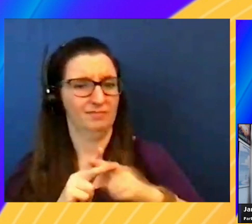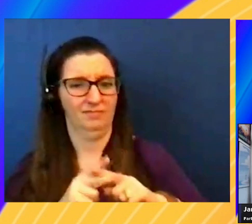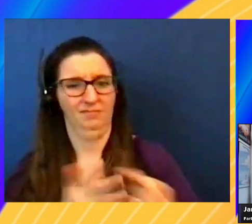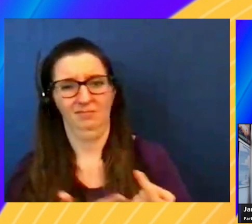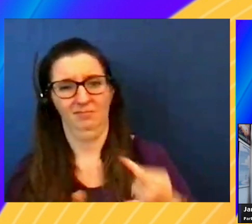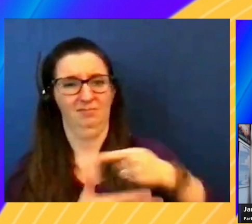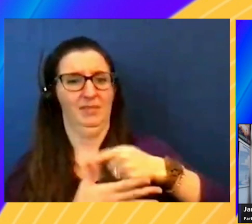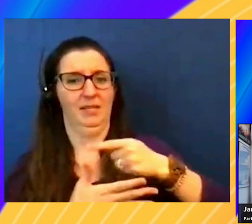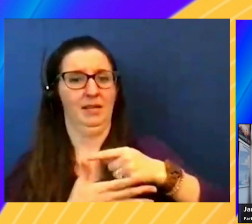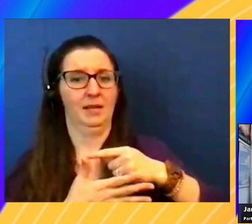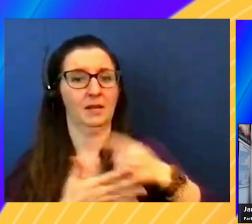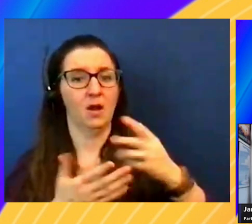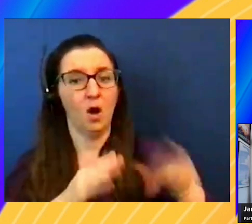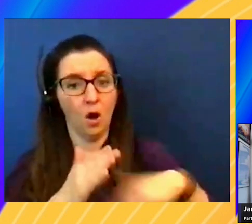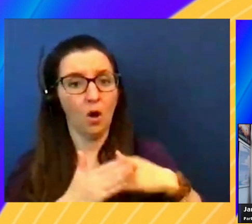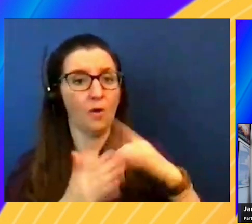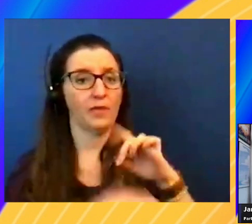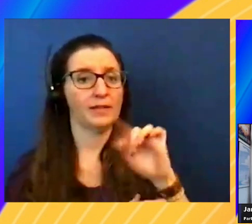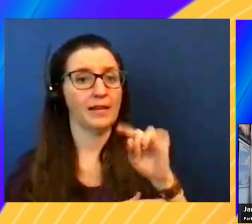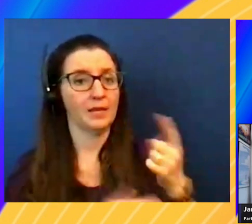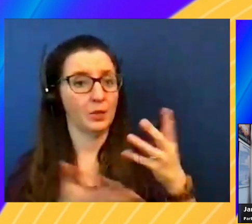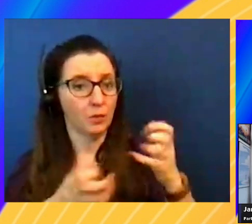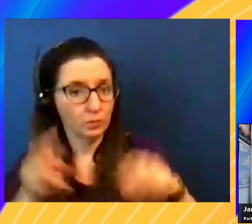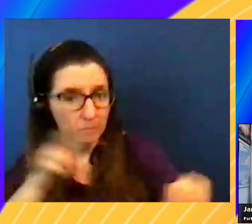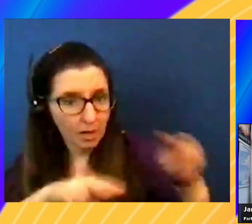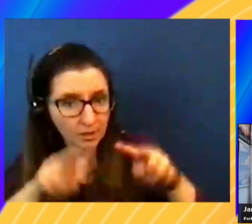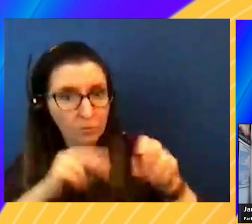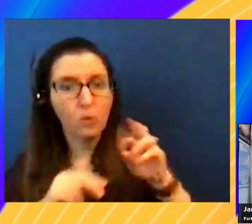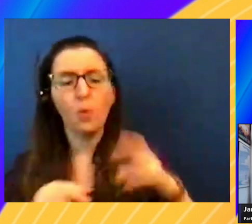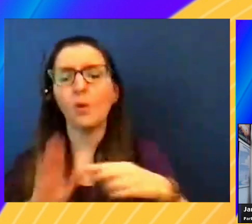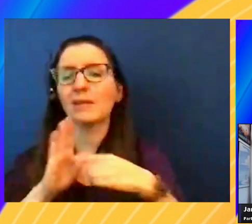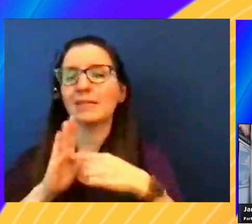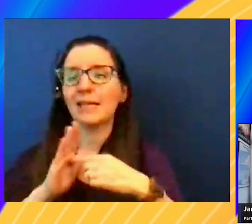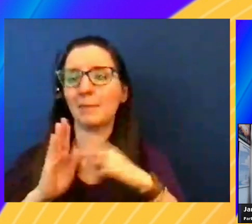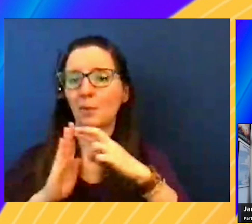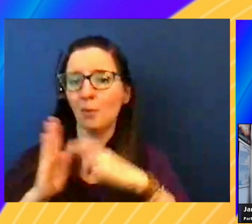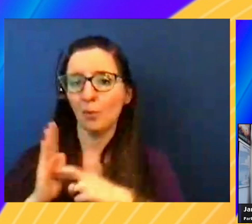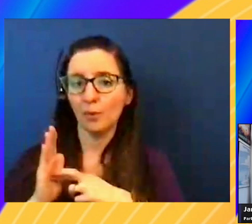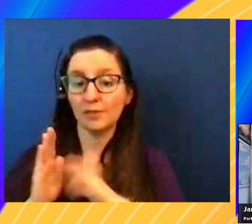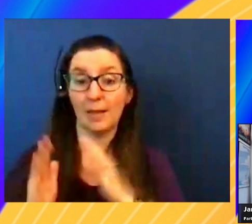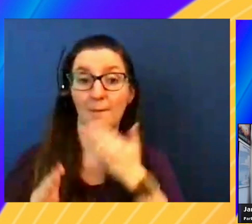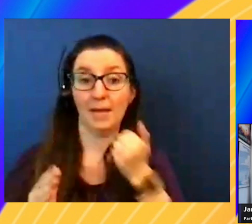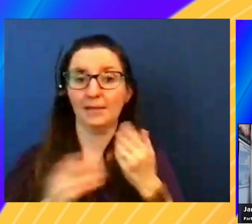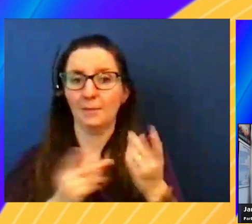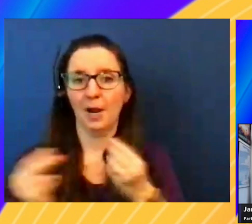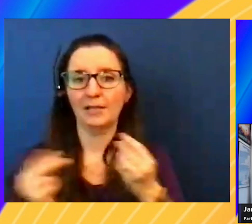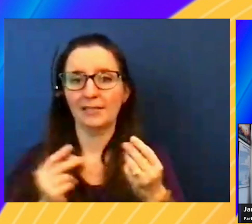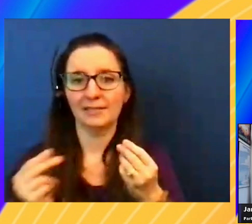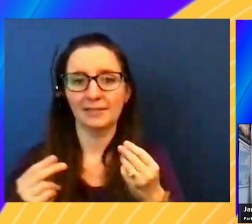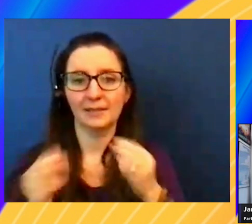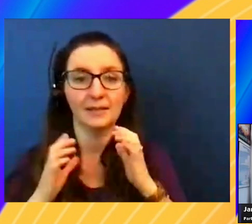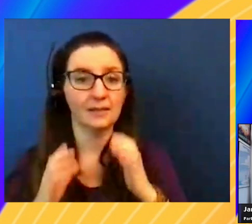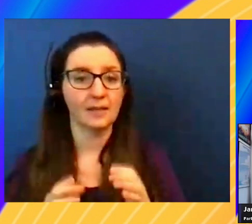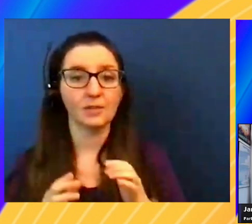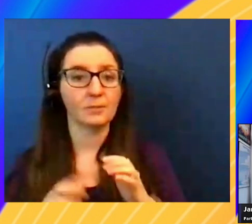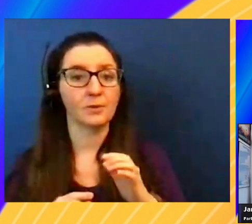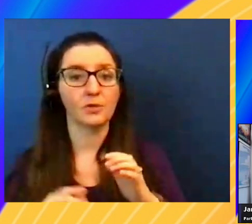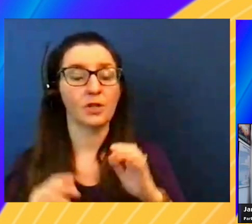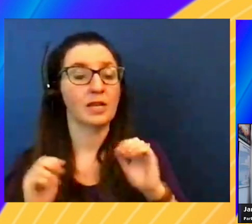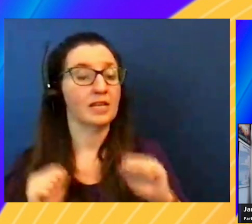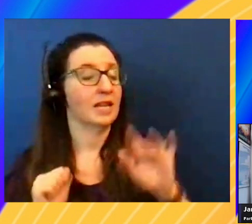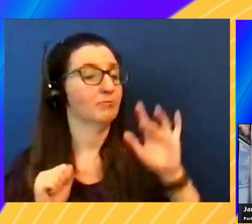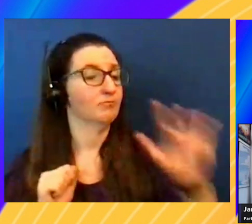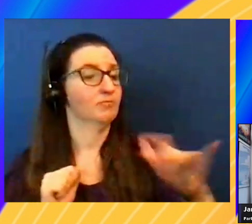monitor. Or there's sample rules, which are best practice. Customers want to be able to just implement the best practice